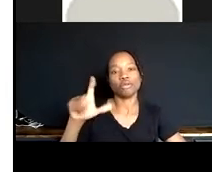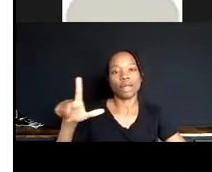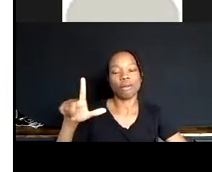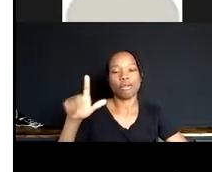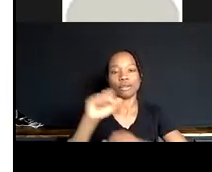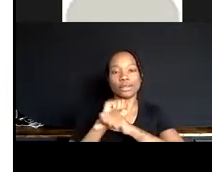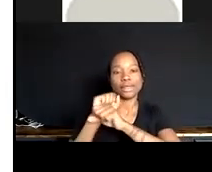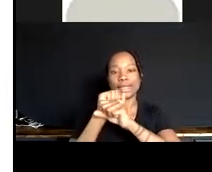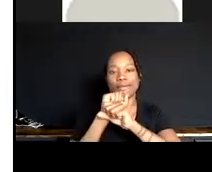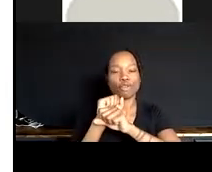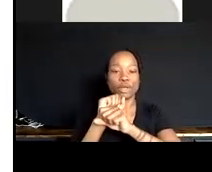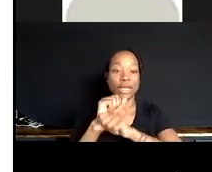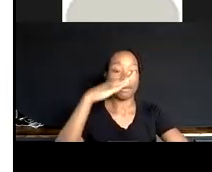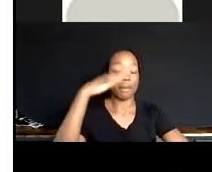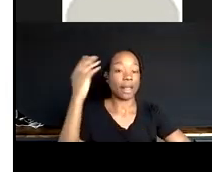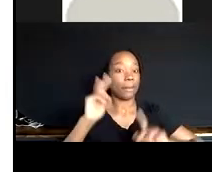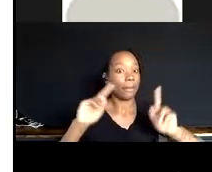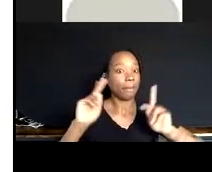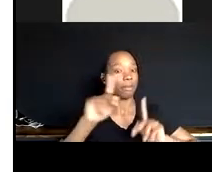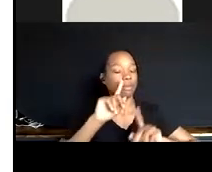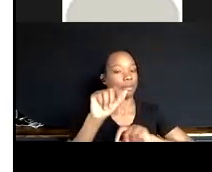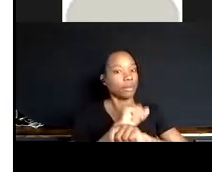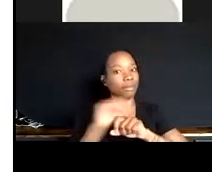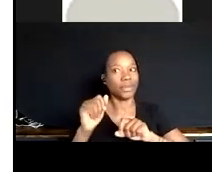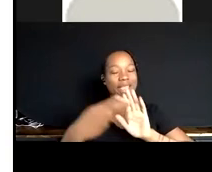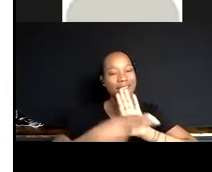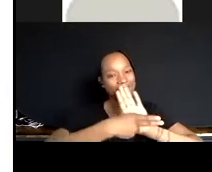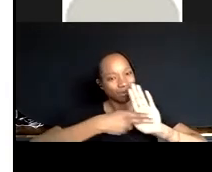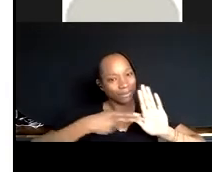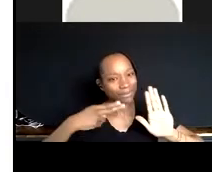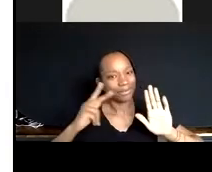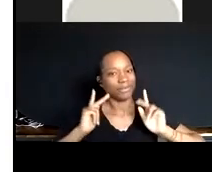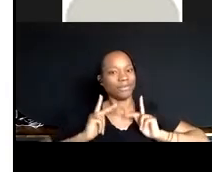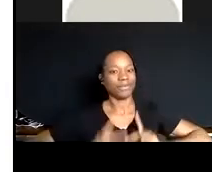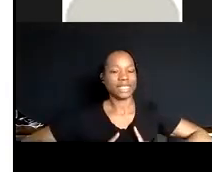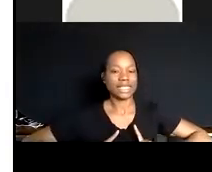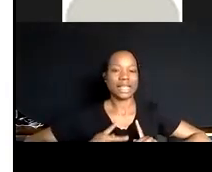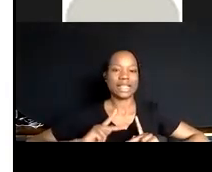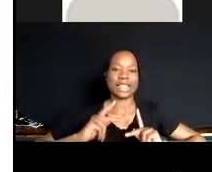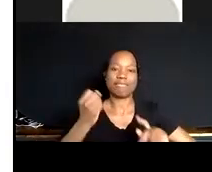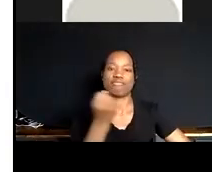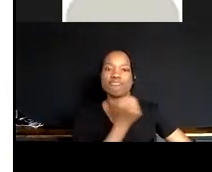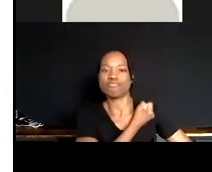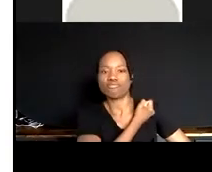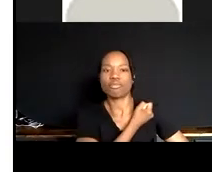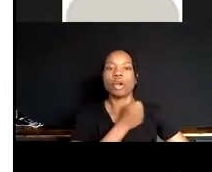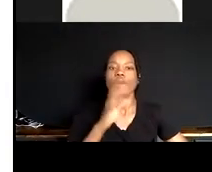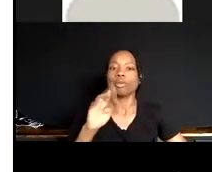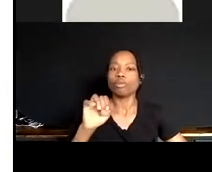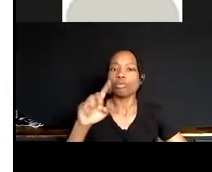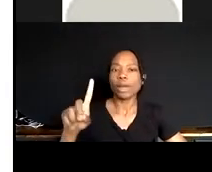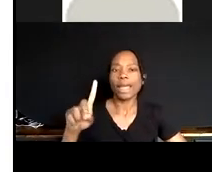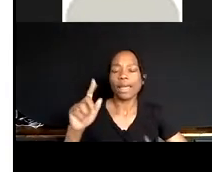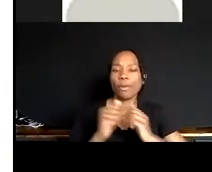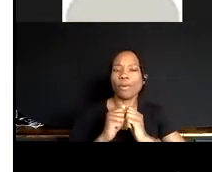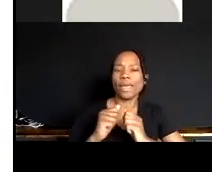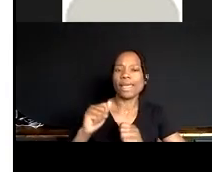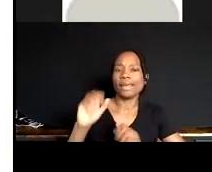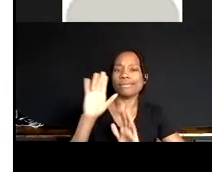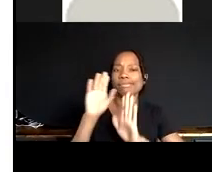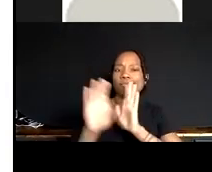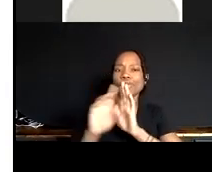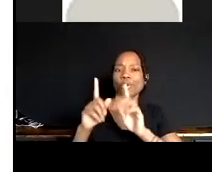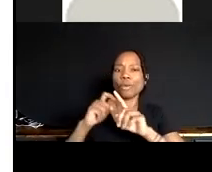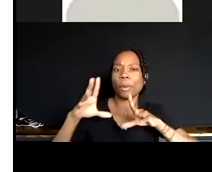often physically branded with a sort of icon of their owner. They might have been forced to carry lanterns in the